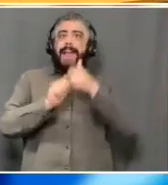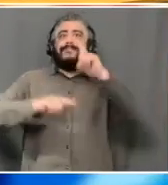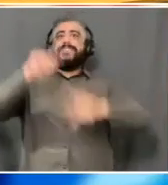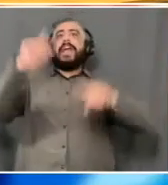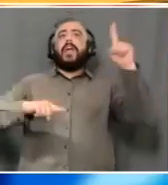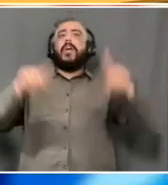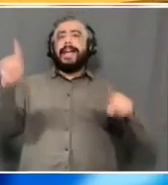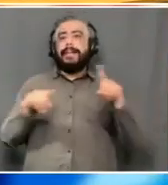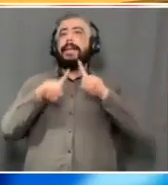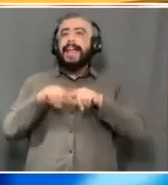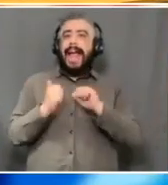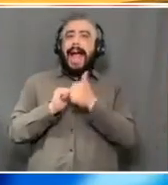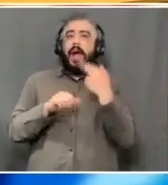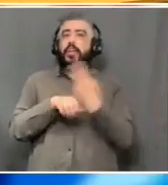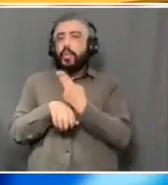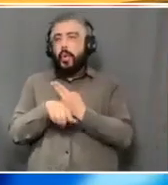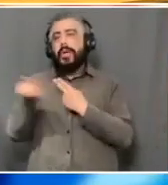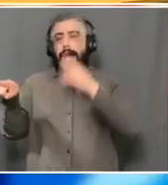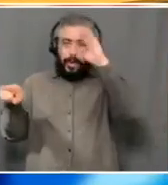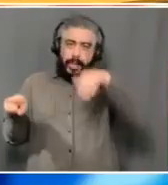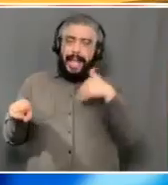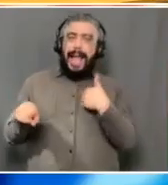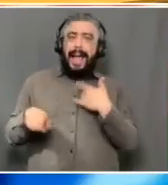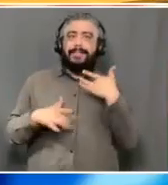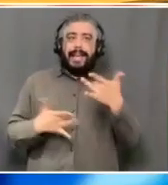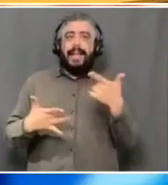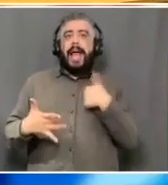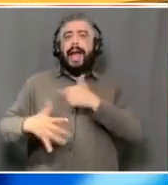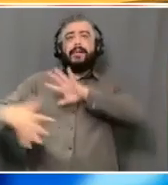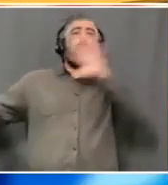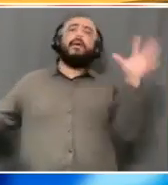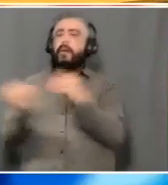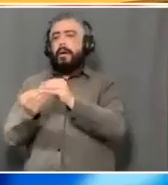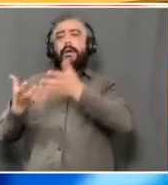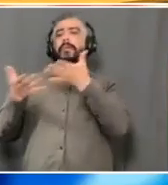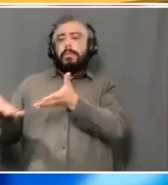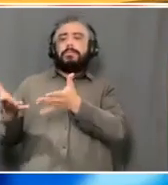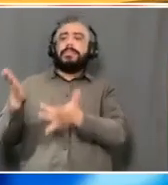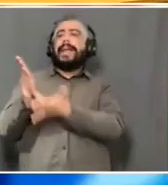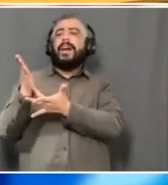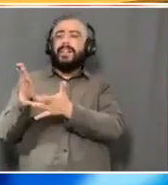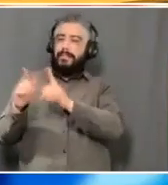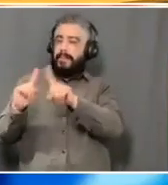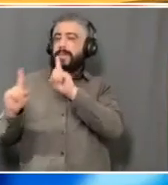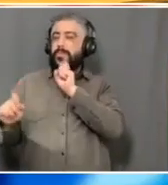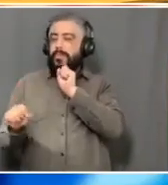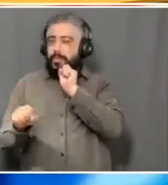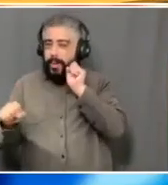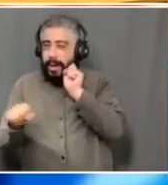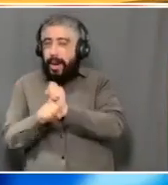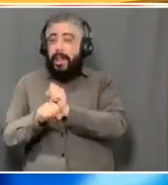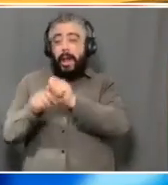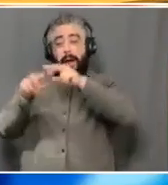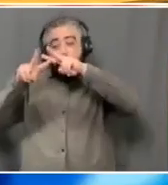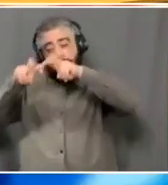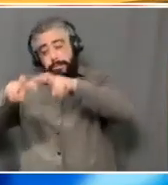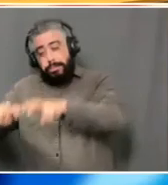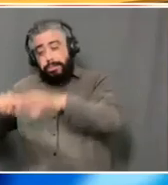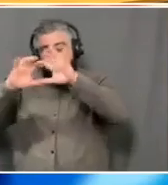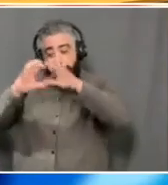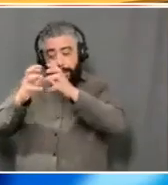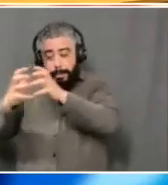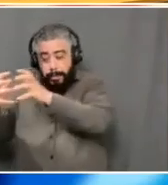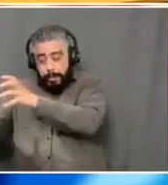utilized. And I know that there's usually a catch-all under technology, but can be broken down. I think that we would benefit